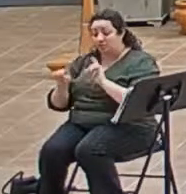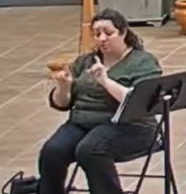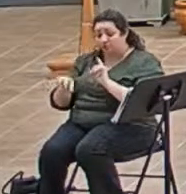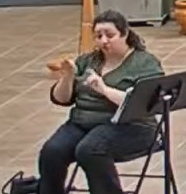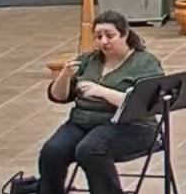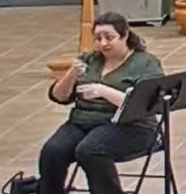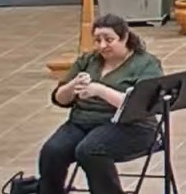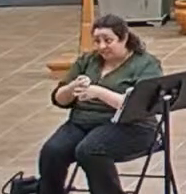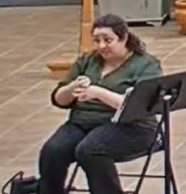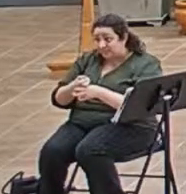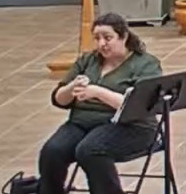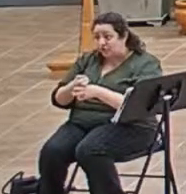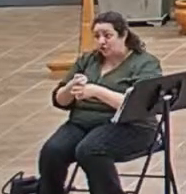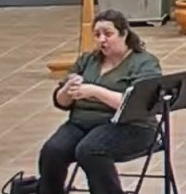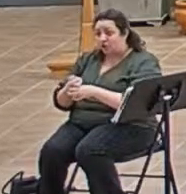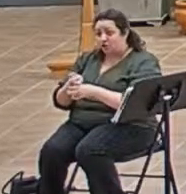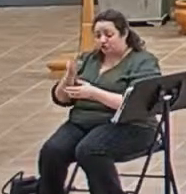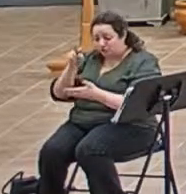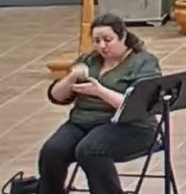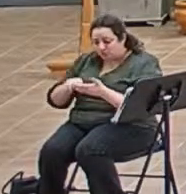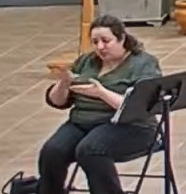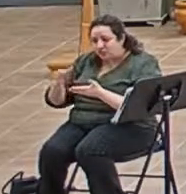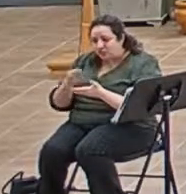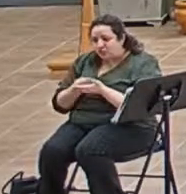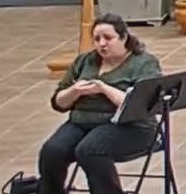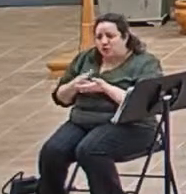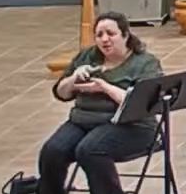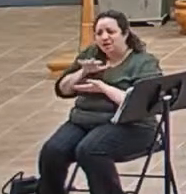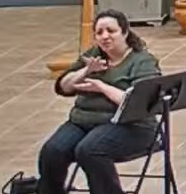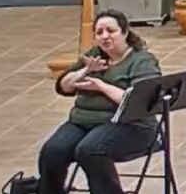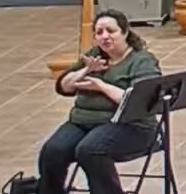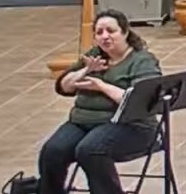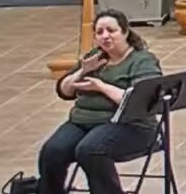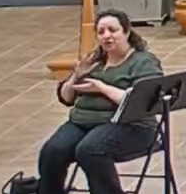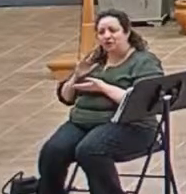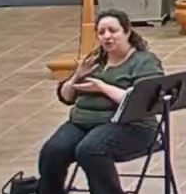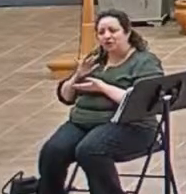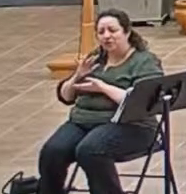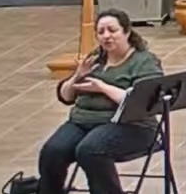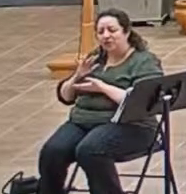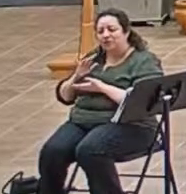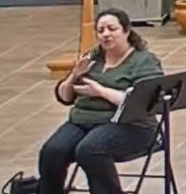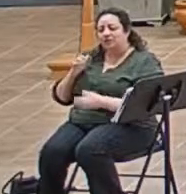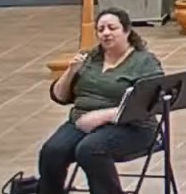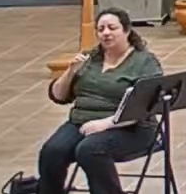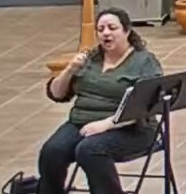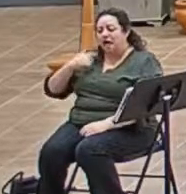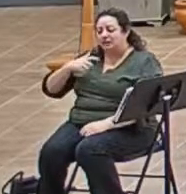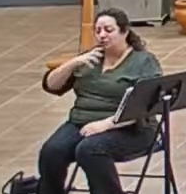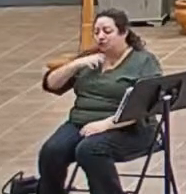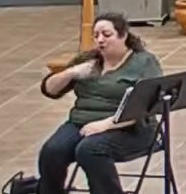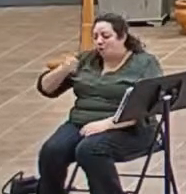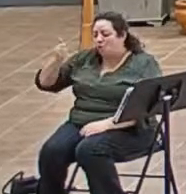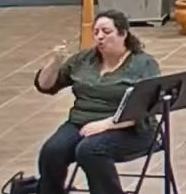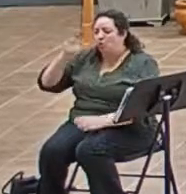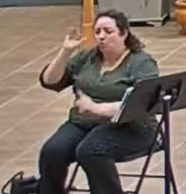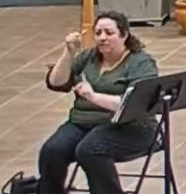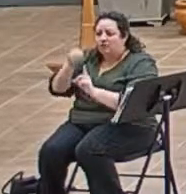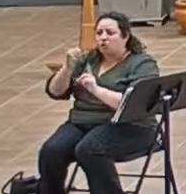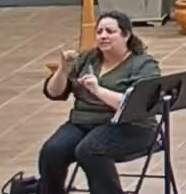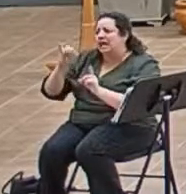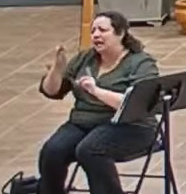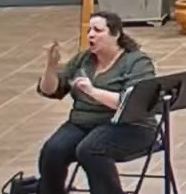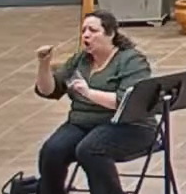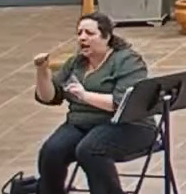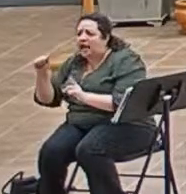Do we focus sometimes as we age, especially on our IRA balance? How much I need, how much I've got to